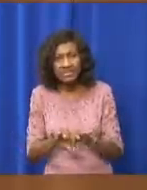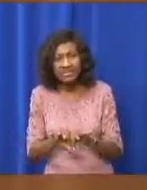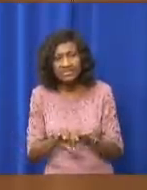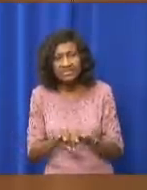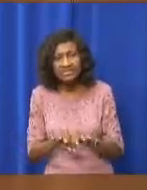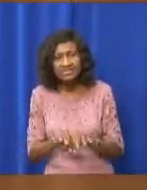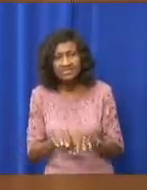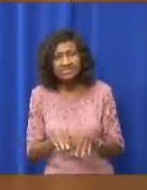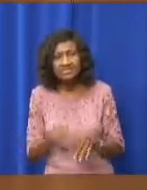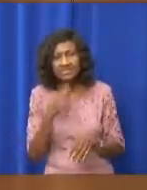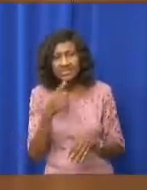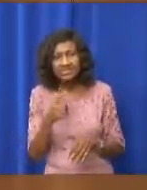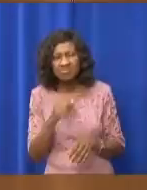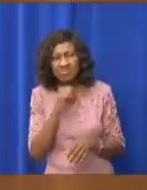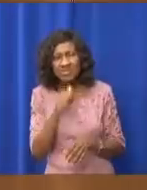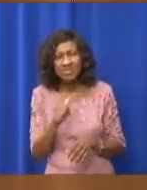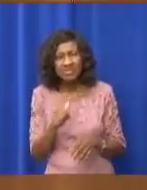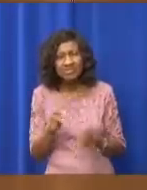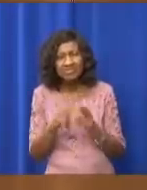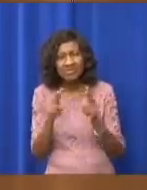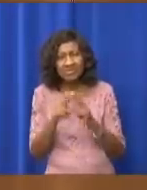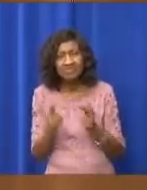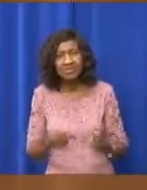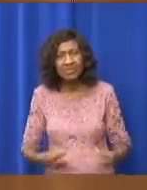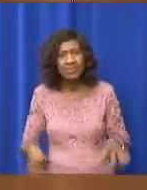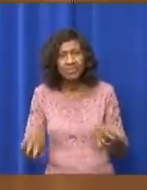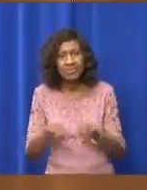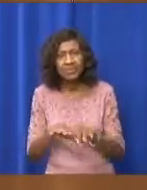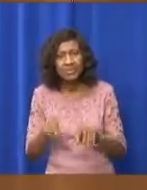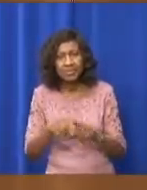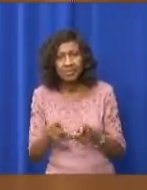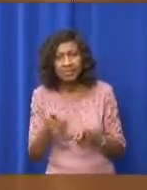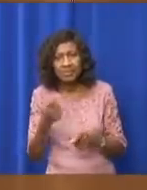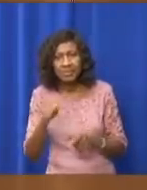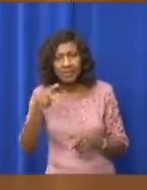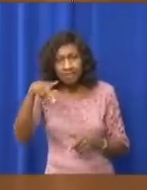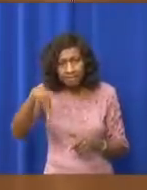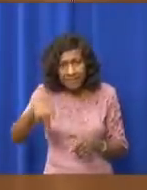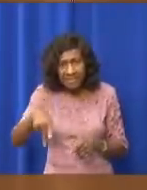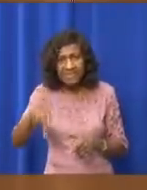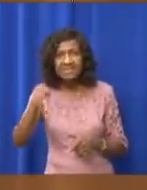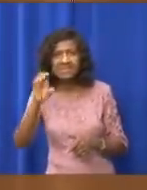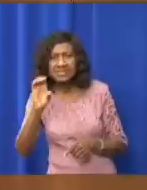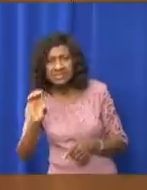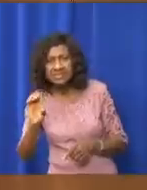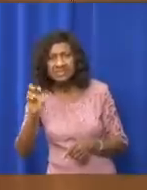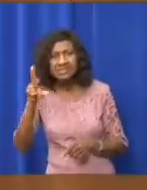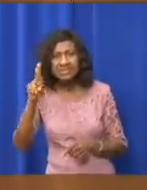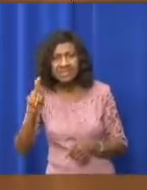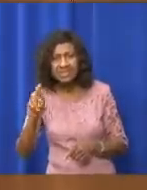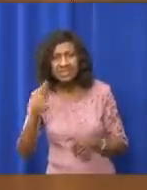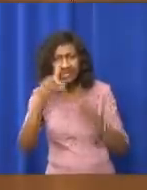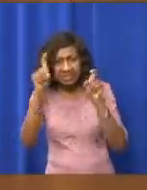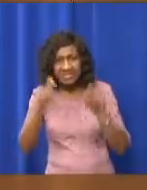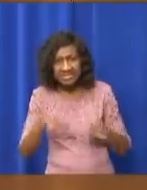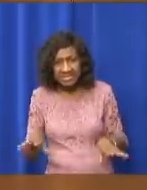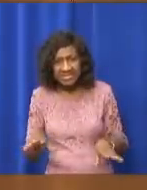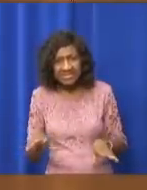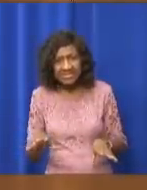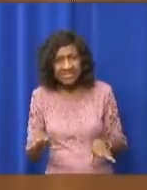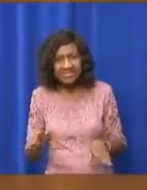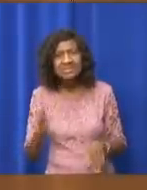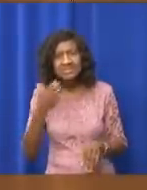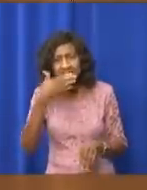I wouldn't say they were critical. I think actually the PCR testing has been the critical influencer in decision